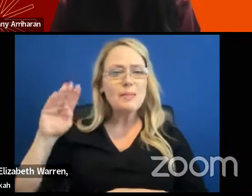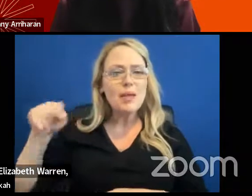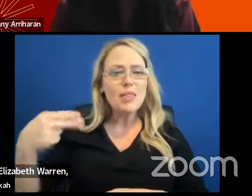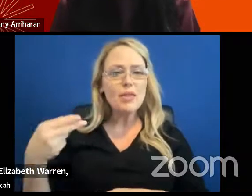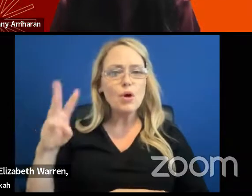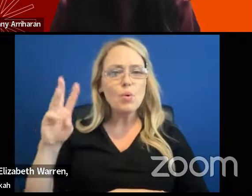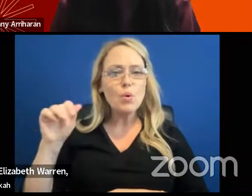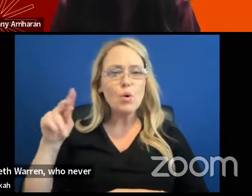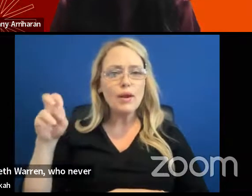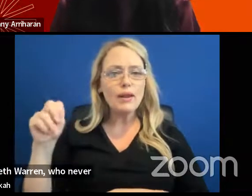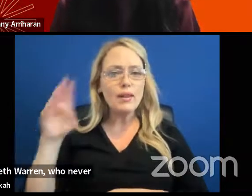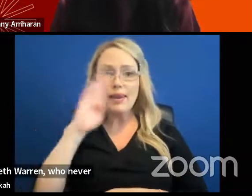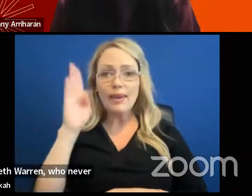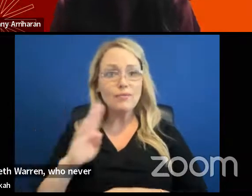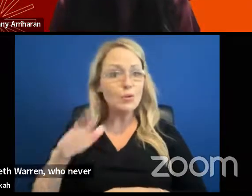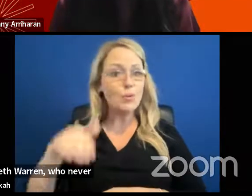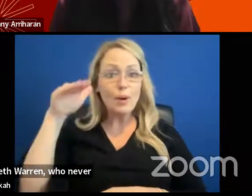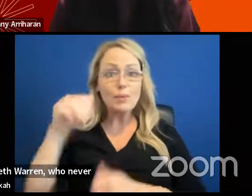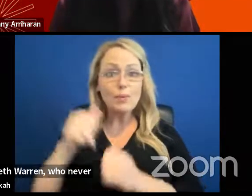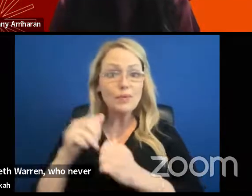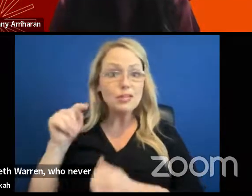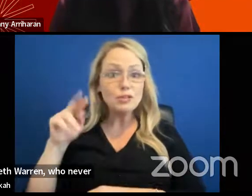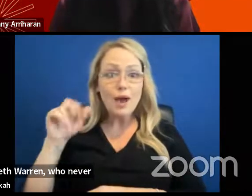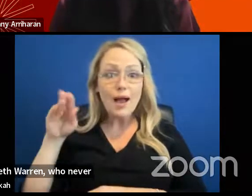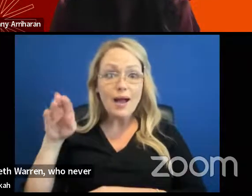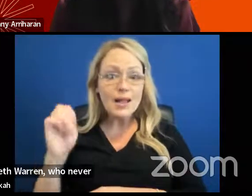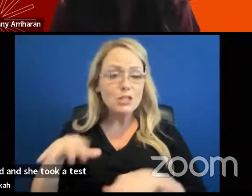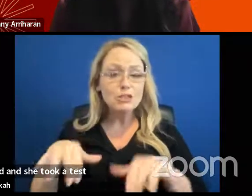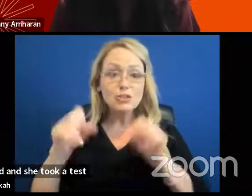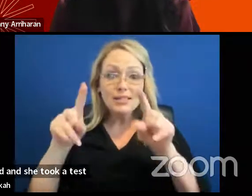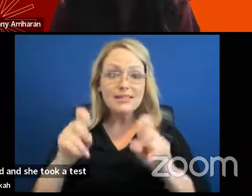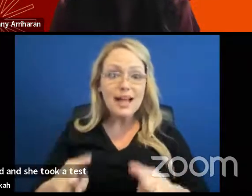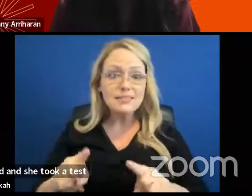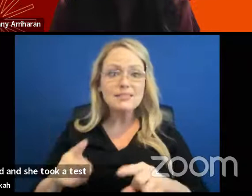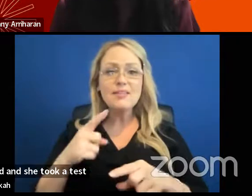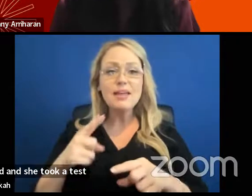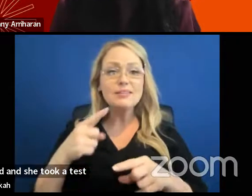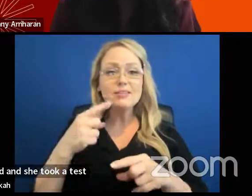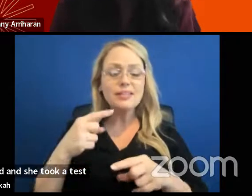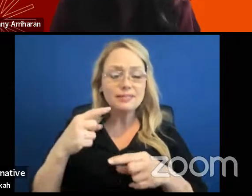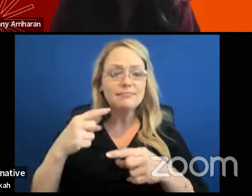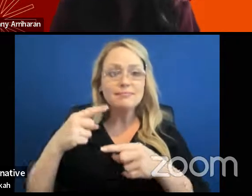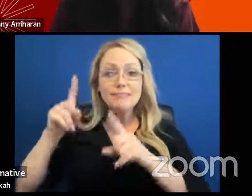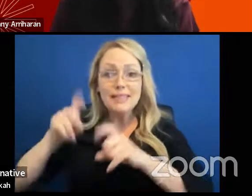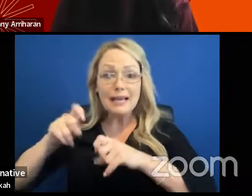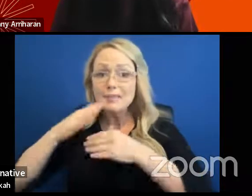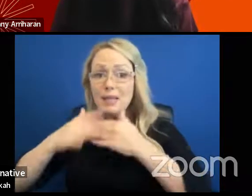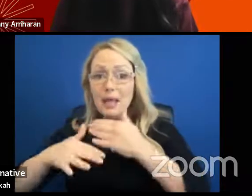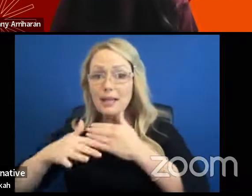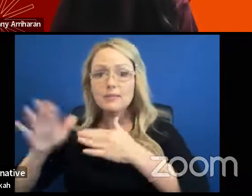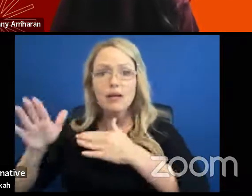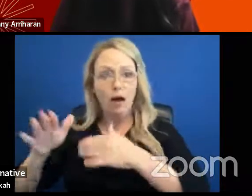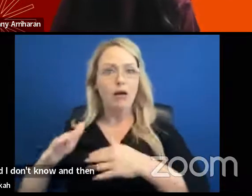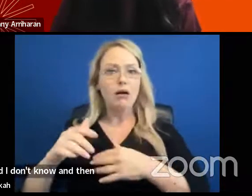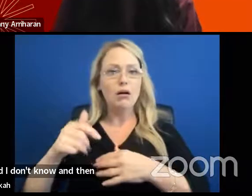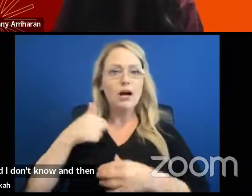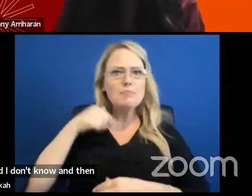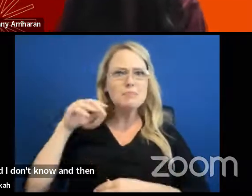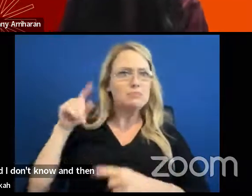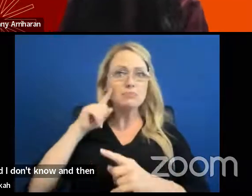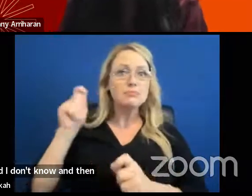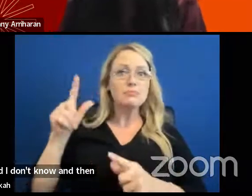related, and she took a test and was like, I'm Native, right? Does that make her Native? I don't know. And then there's people that grew up on reservations that might take a test